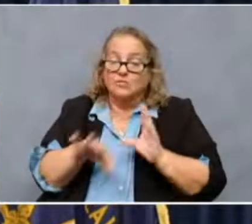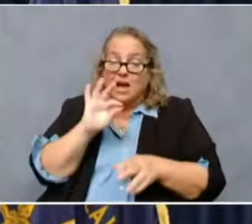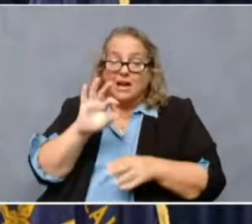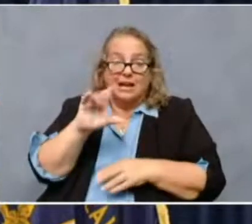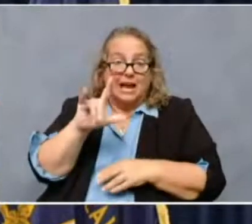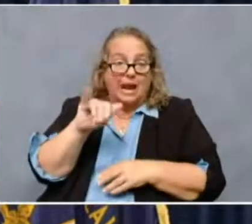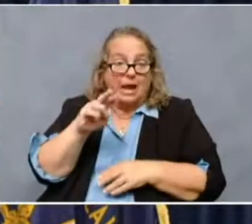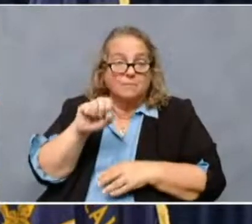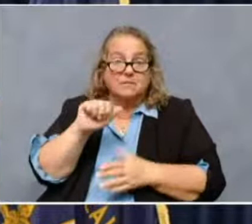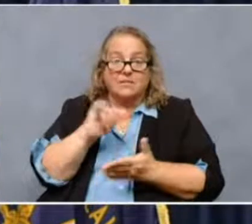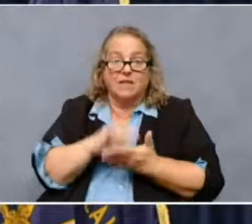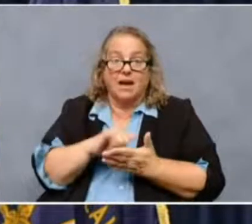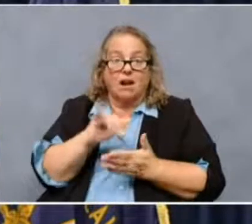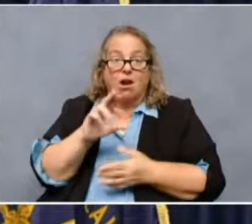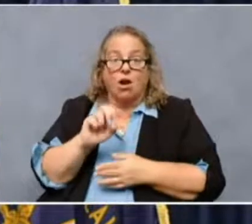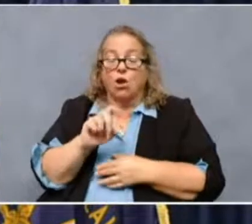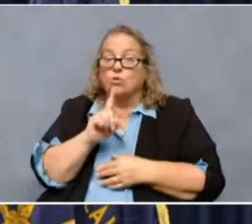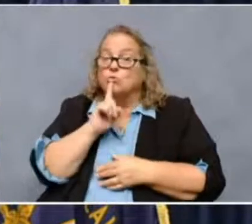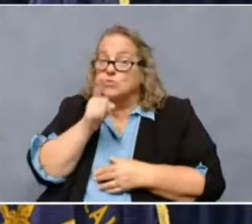are